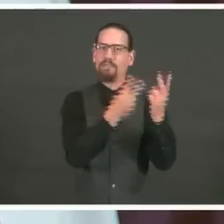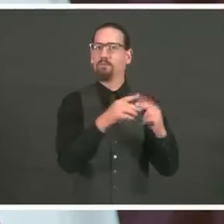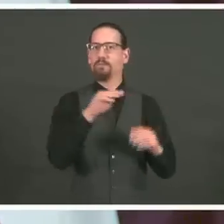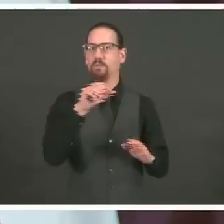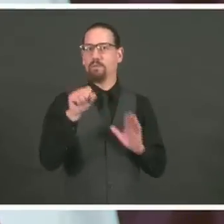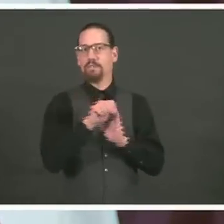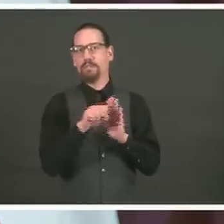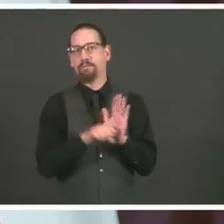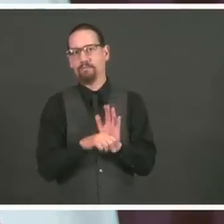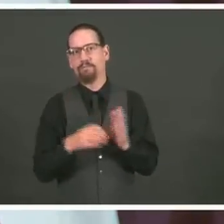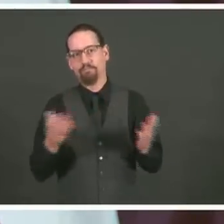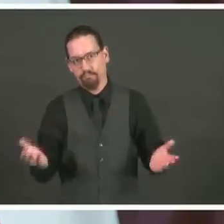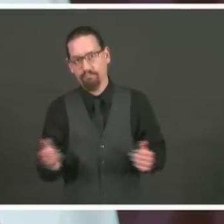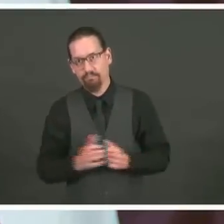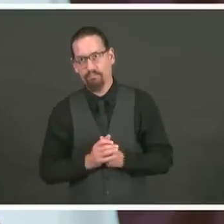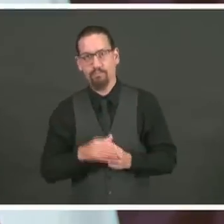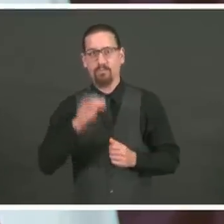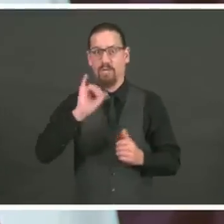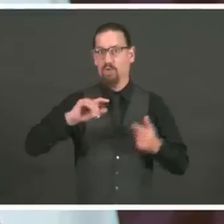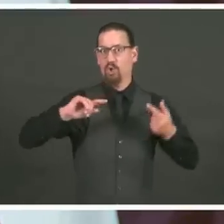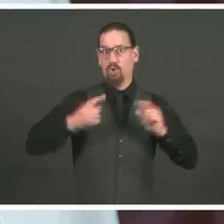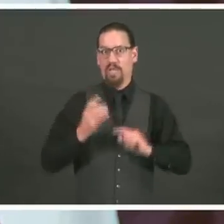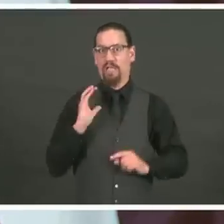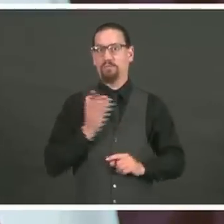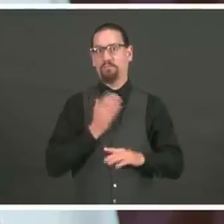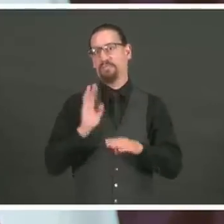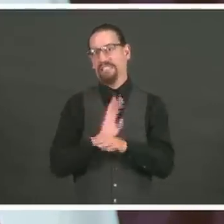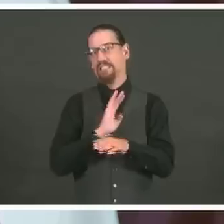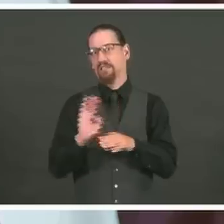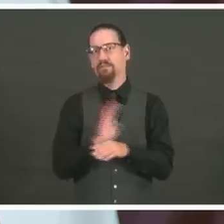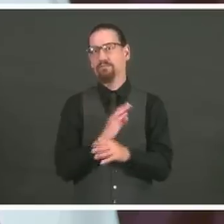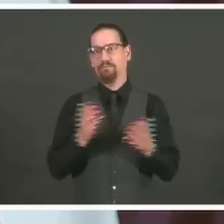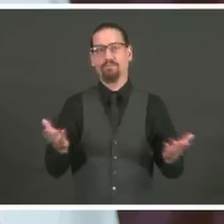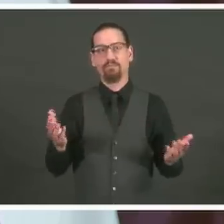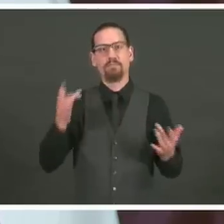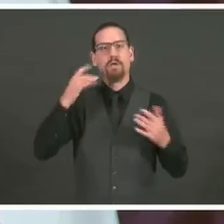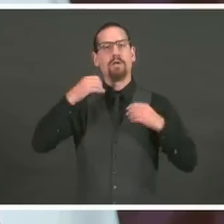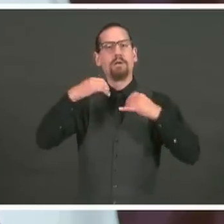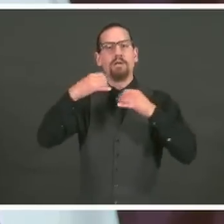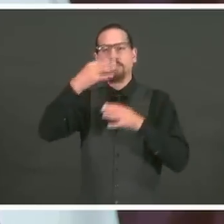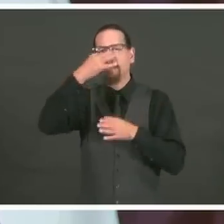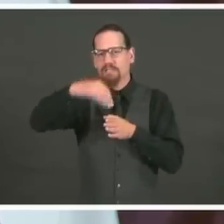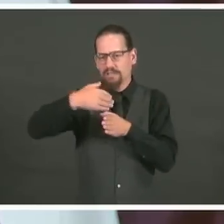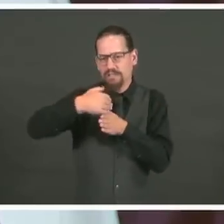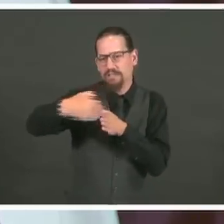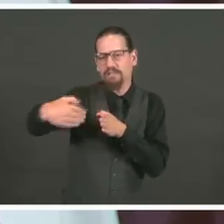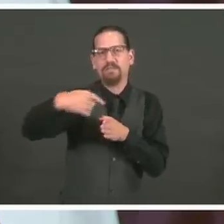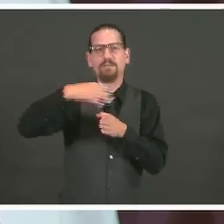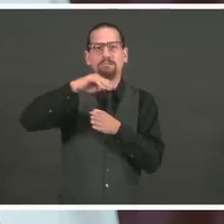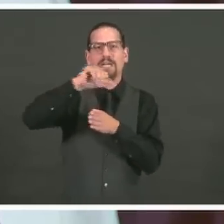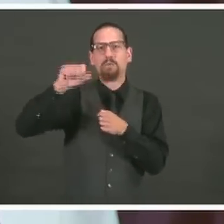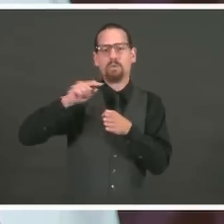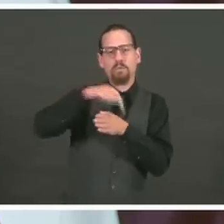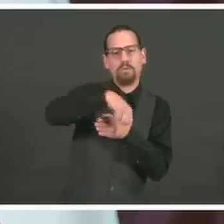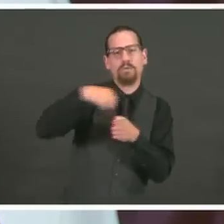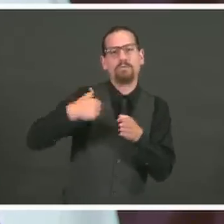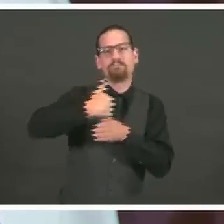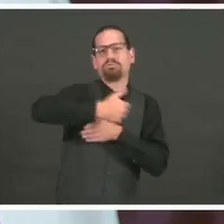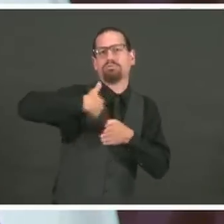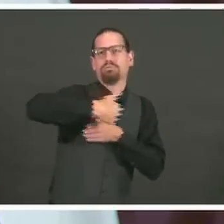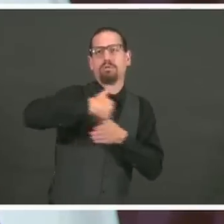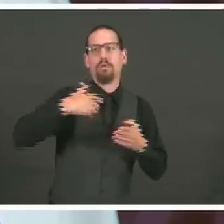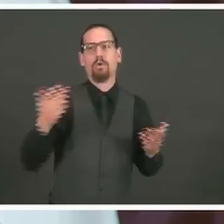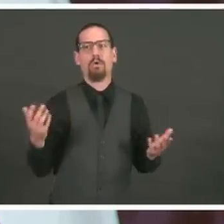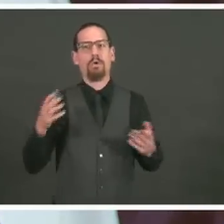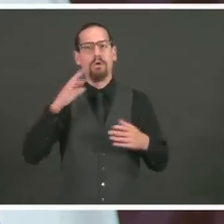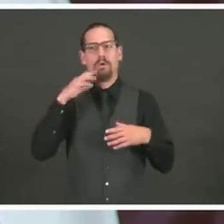it's hurting a lot of our businesses. You know, I hear from businesses, restaurants, who say, you know, Gov, 20% of my